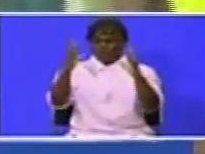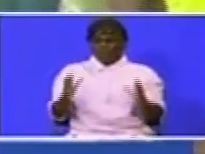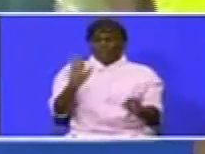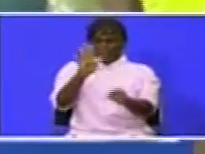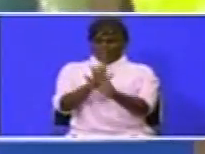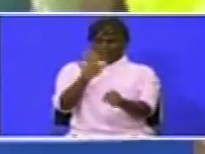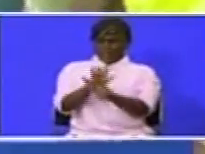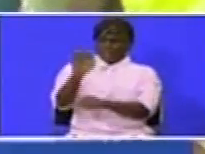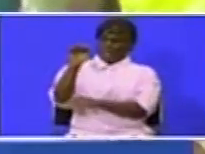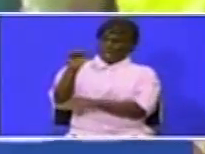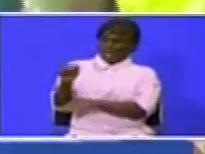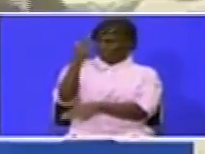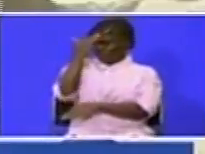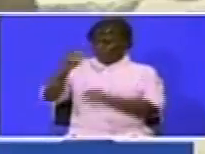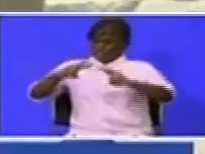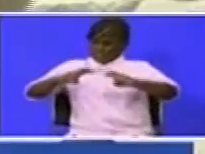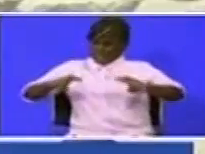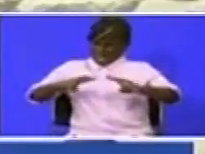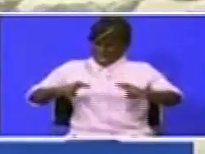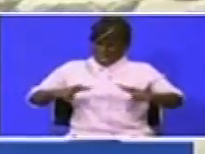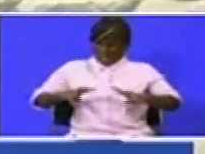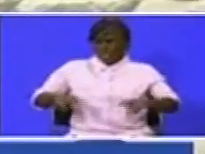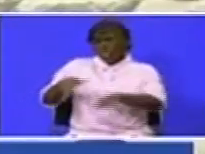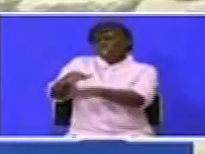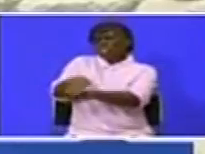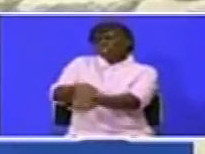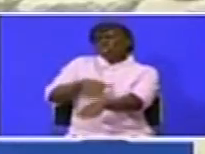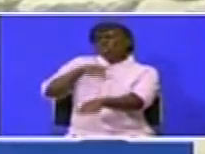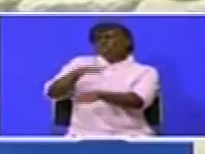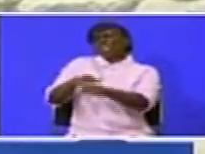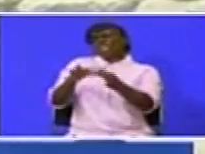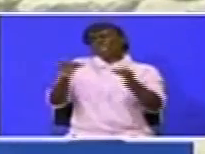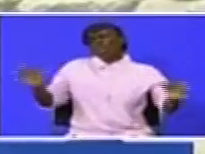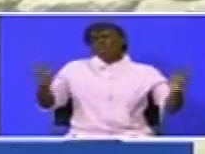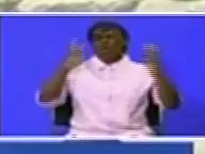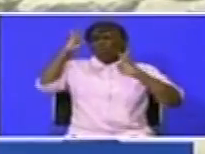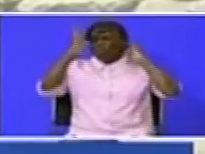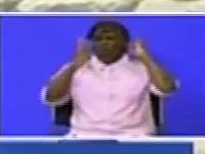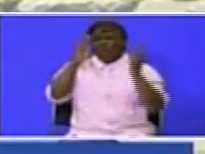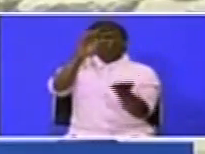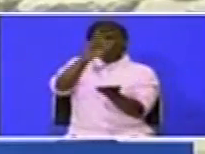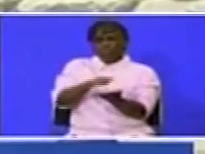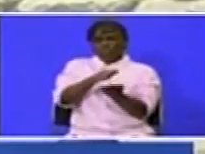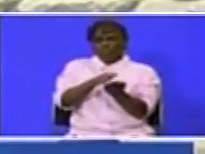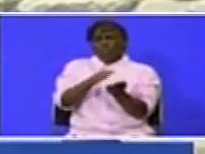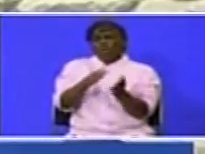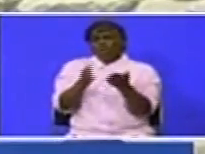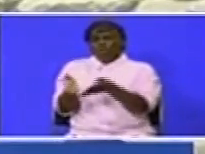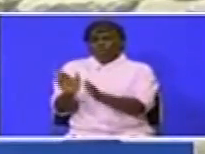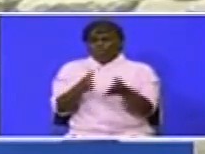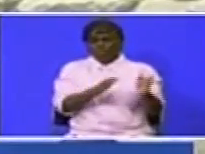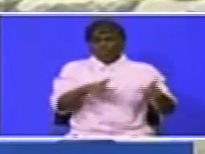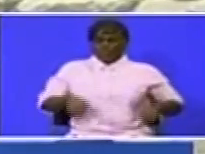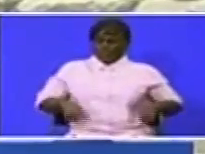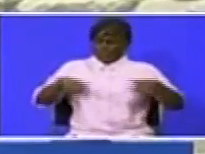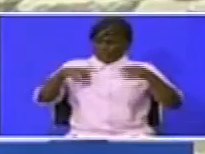Many have been asking why the search and rescue mission is taking so long, worrying that it reduces the chances of live rescues. But as